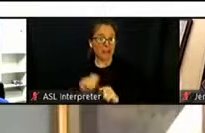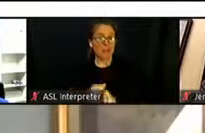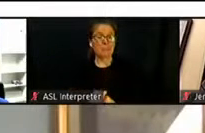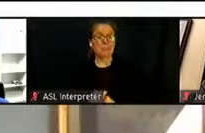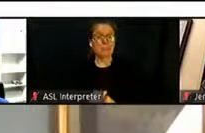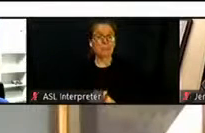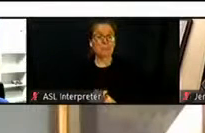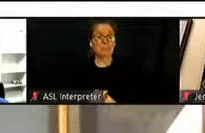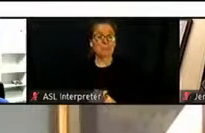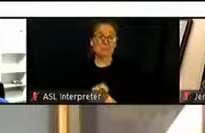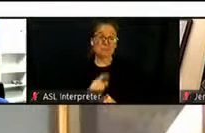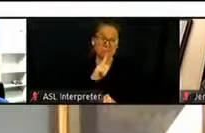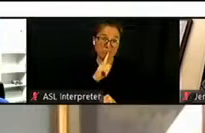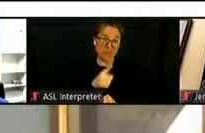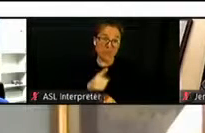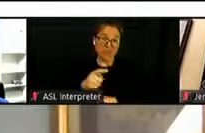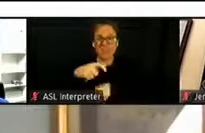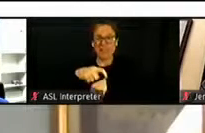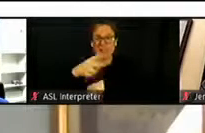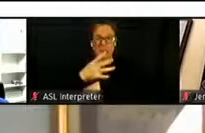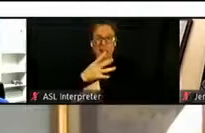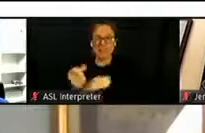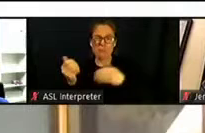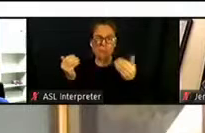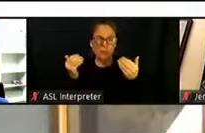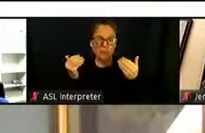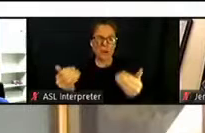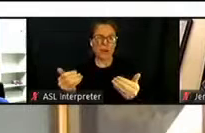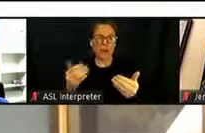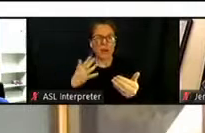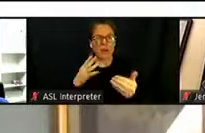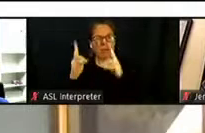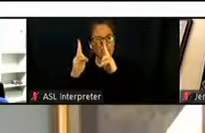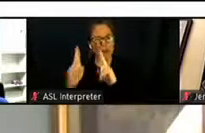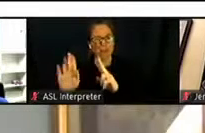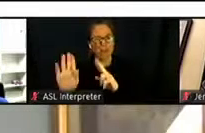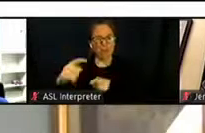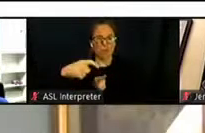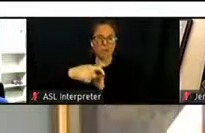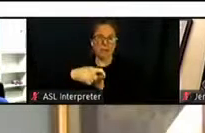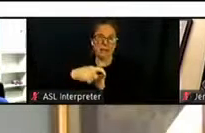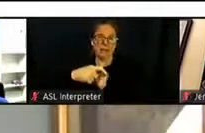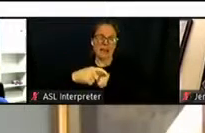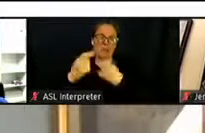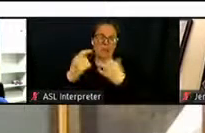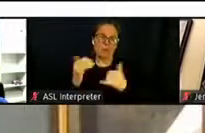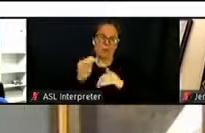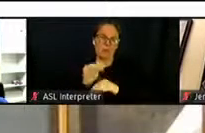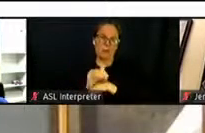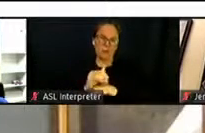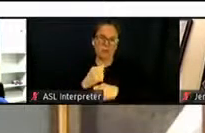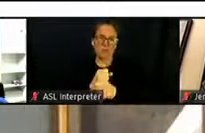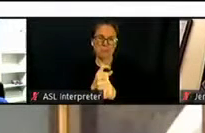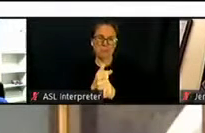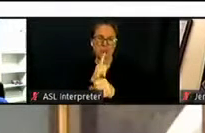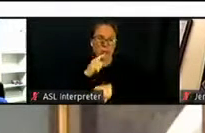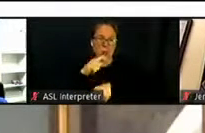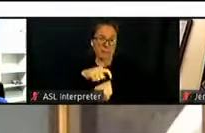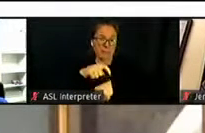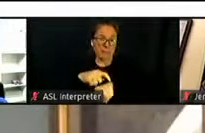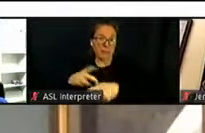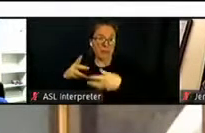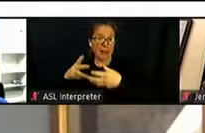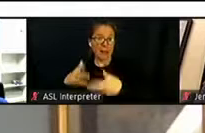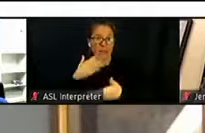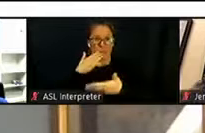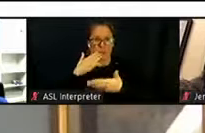in fact, time is up. We're going to get going. I want to honor everybody's time tonight and make sure that we have time at the end for some good,